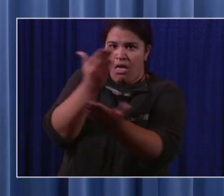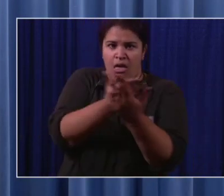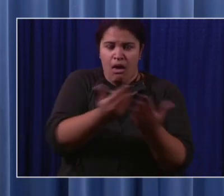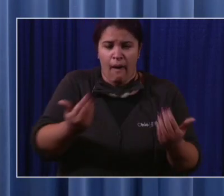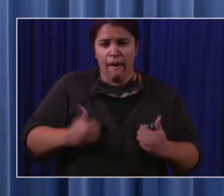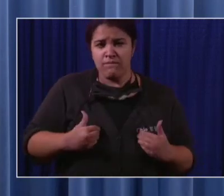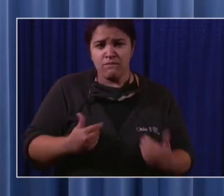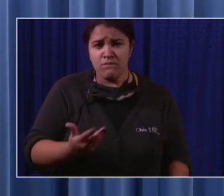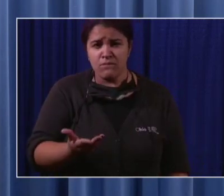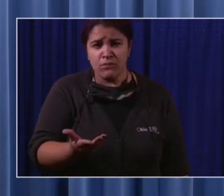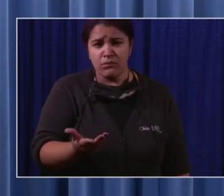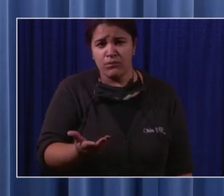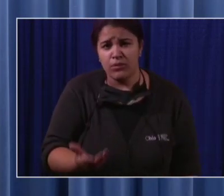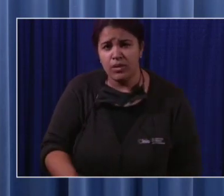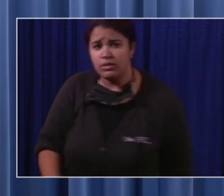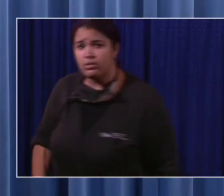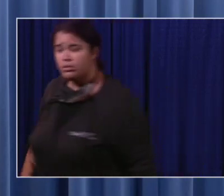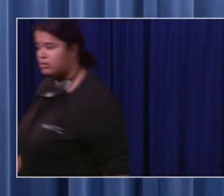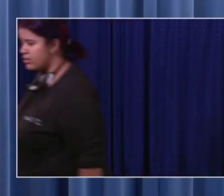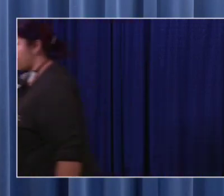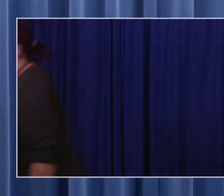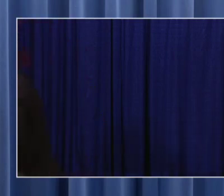I'm the governor.